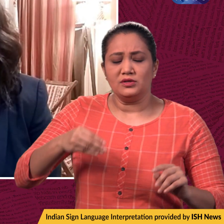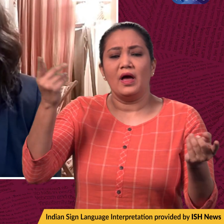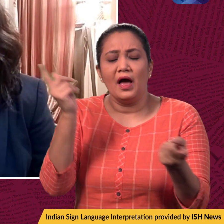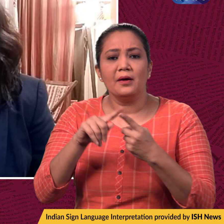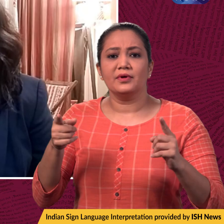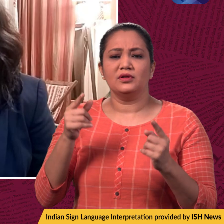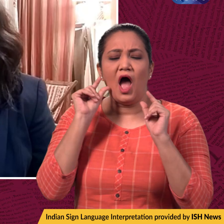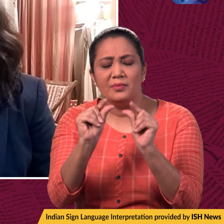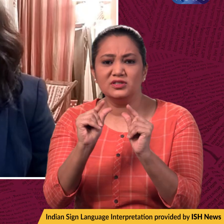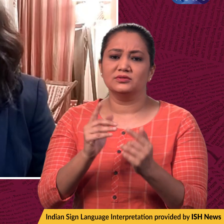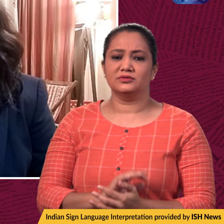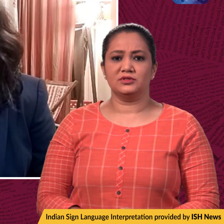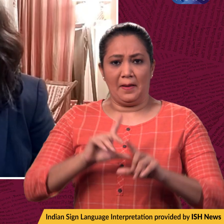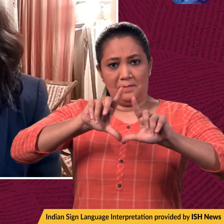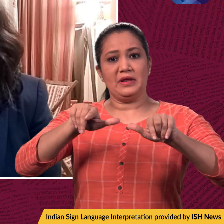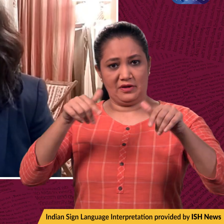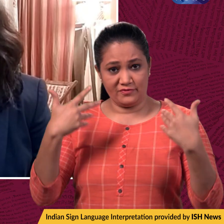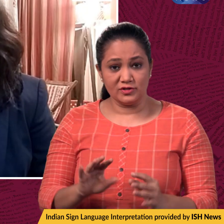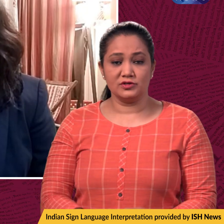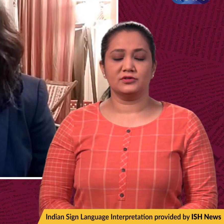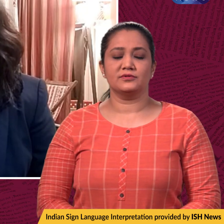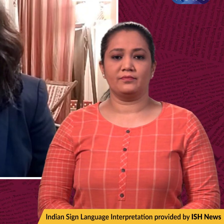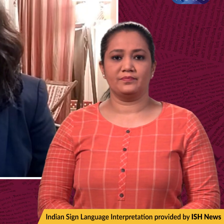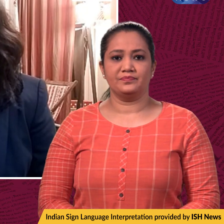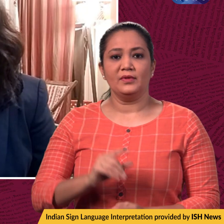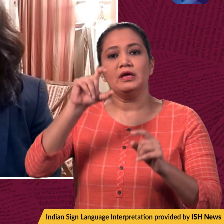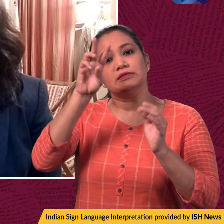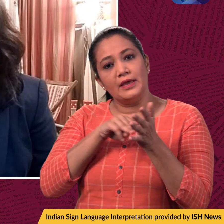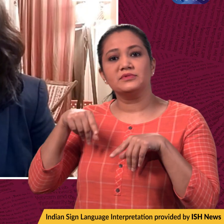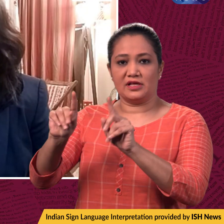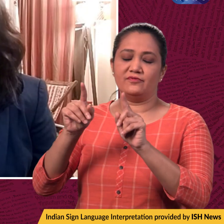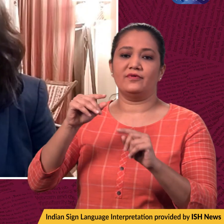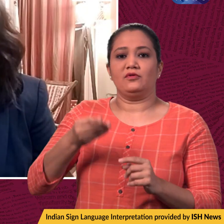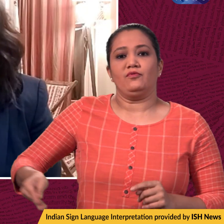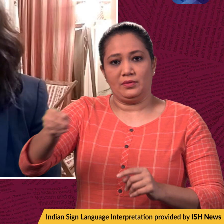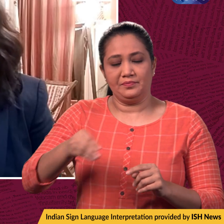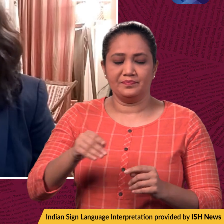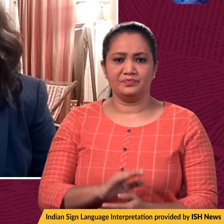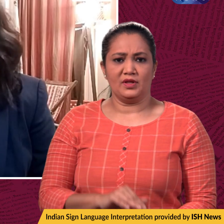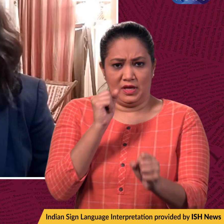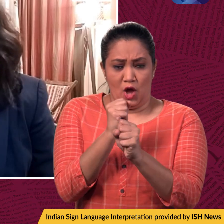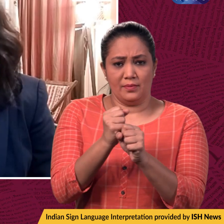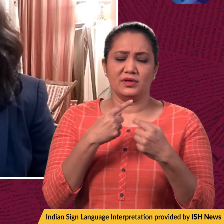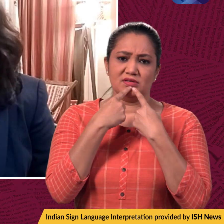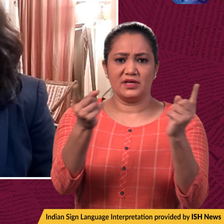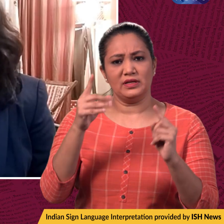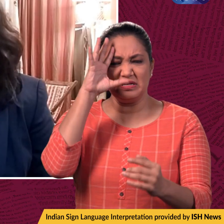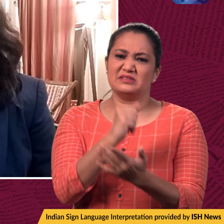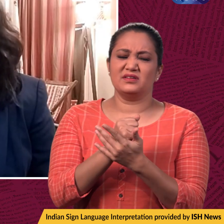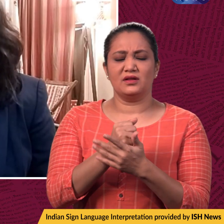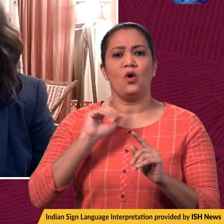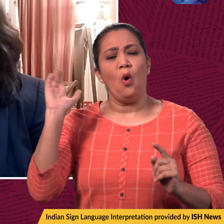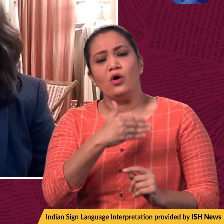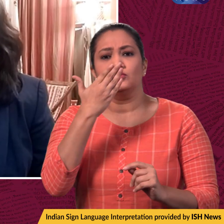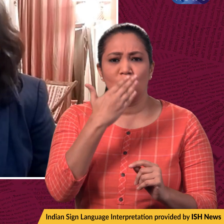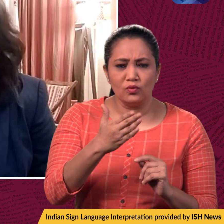was an emergency meeting that was conducted by the Chief Minister of West Bengal. The government today has